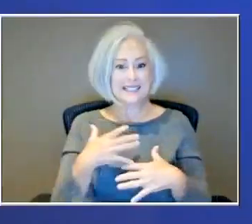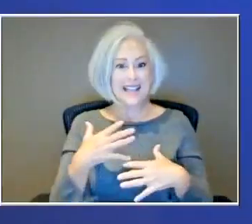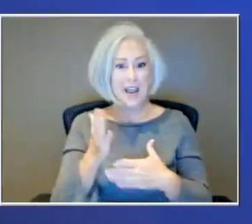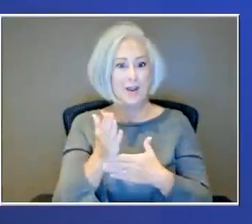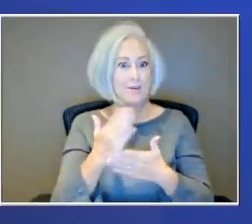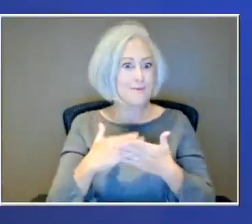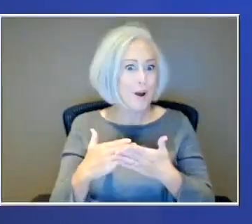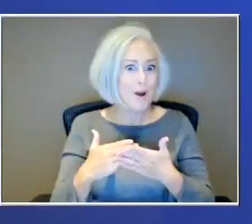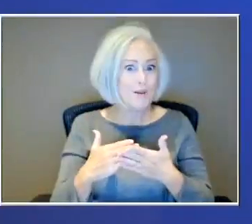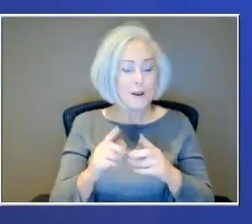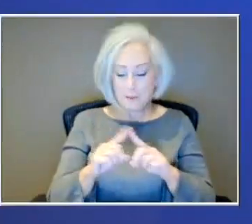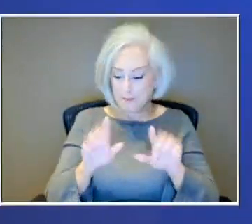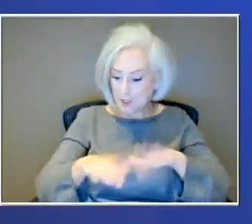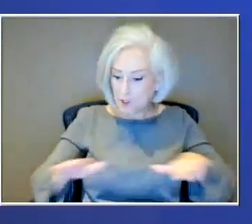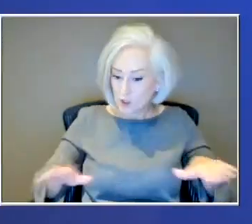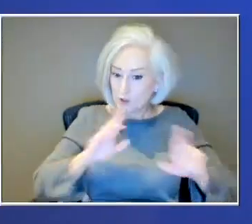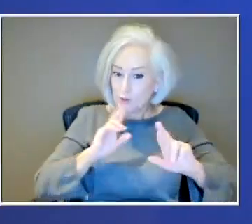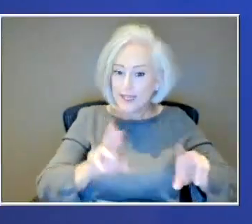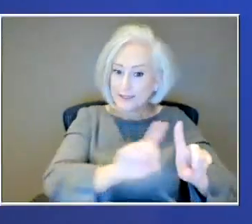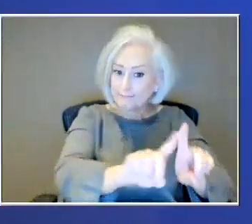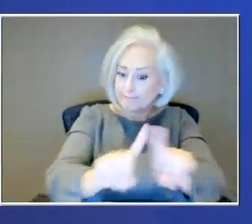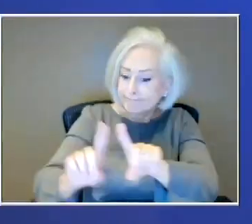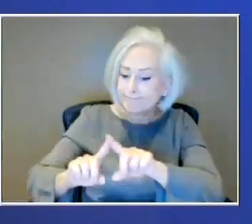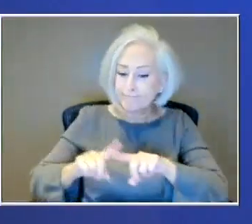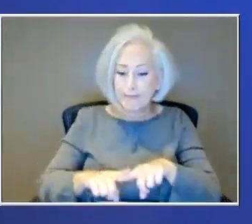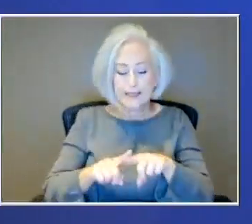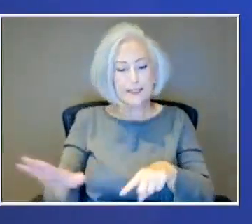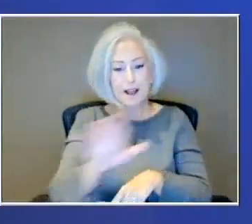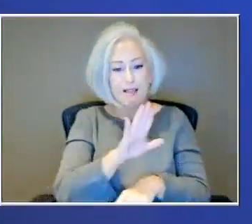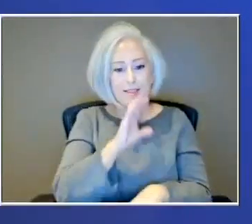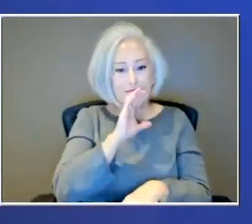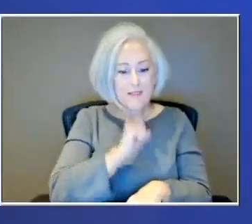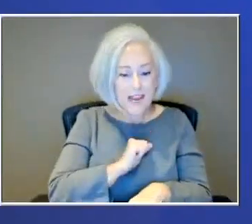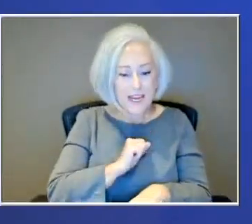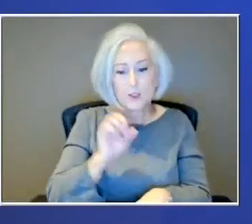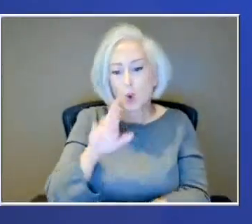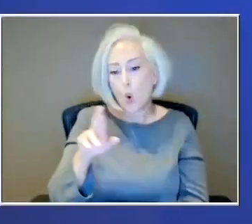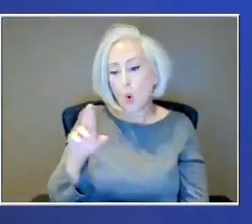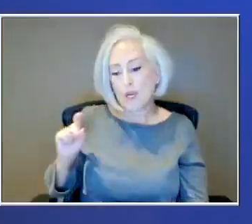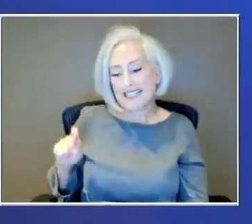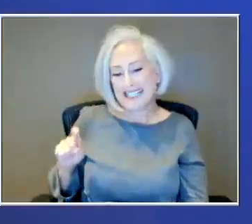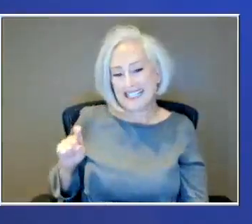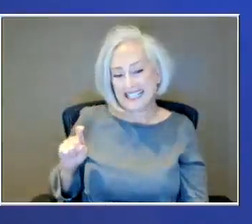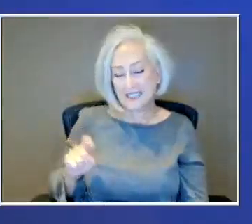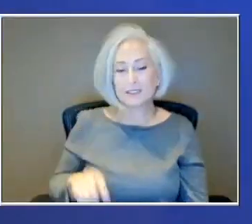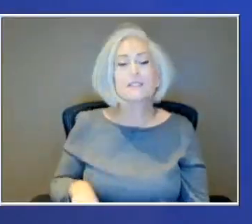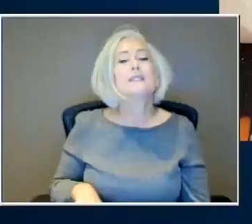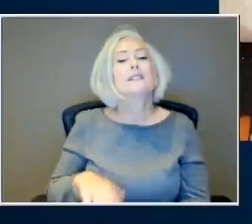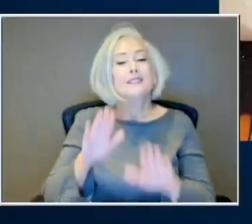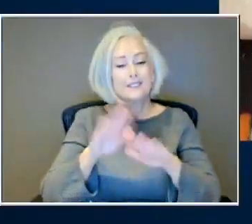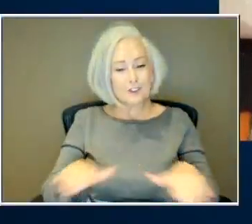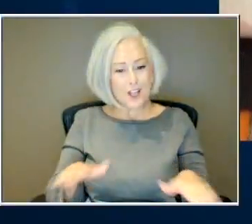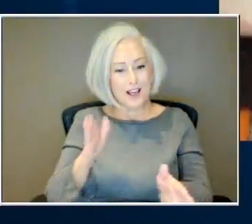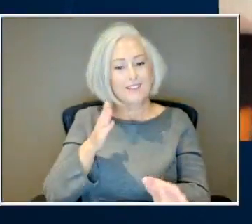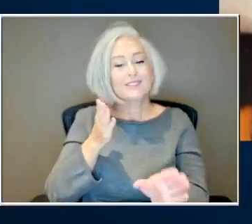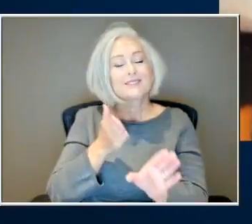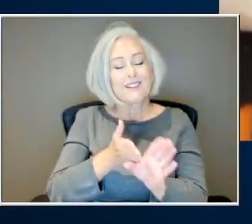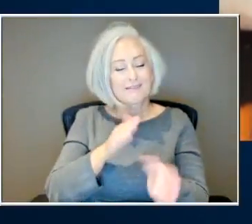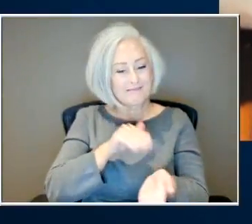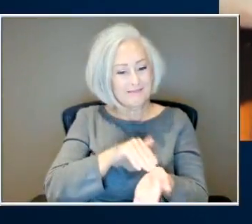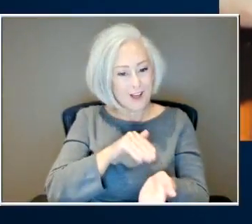being scared quite differently depending on their age or their needs. Here's what child psychologist Dr. Stephen Lassen recommends.